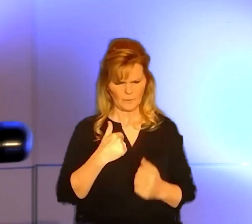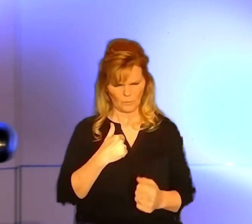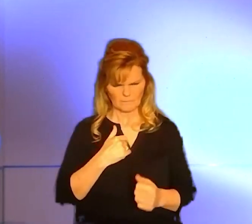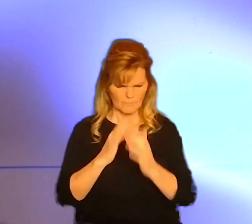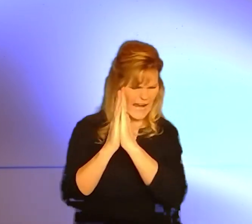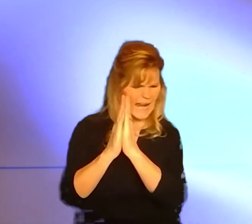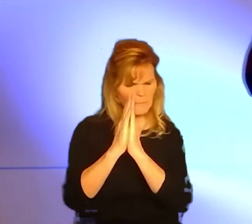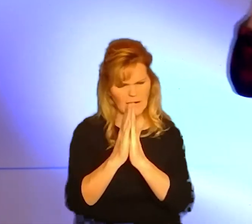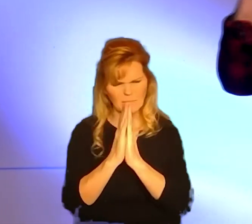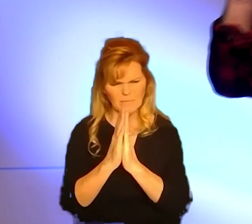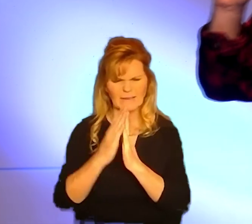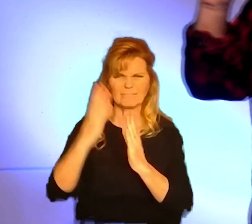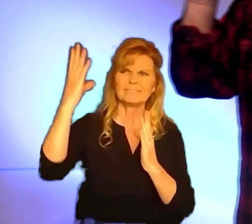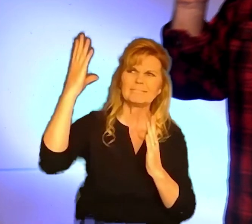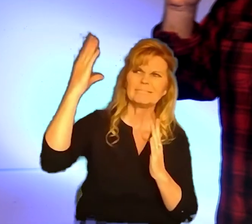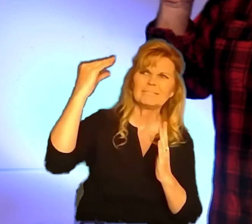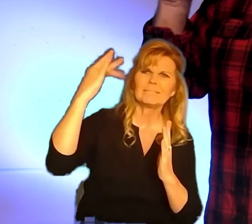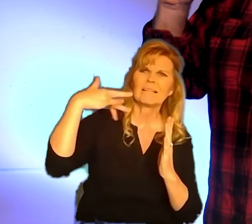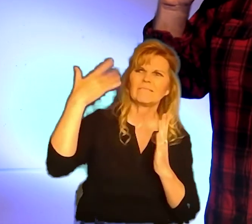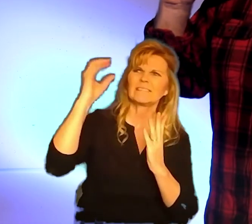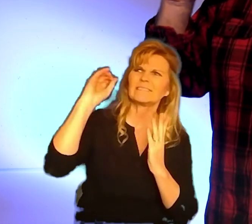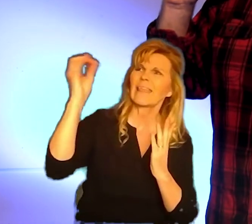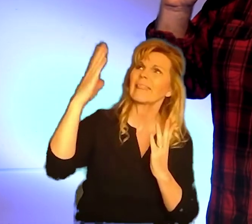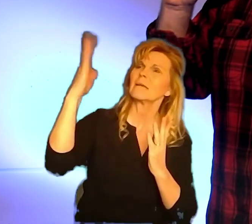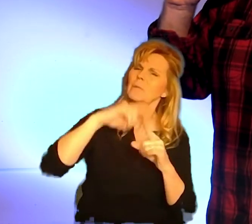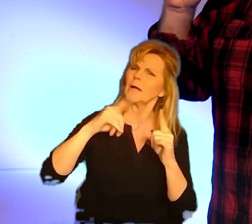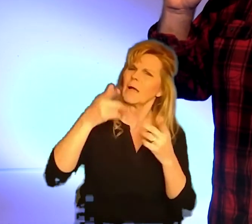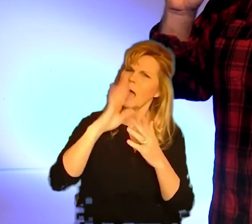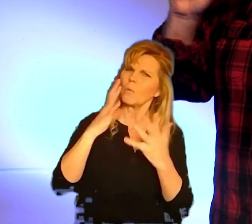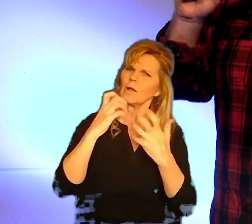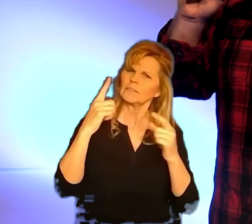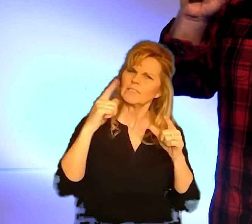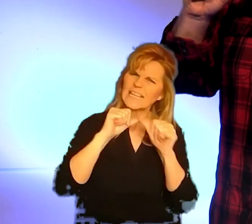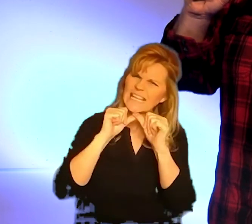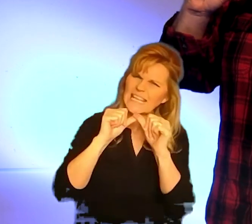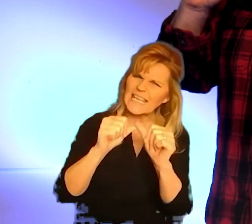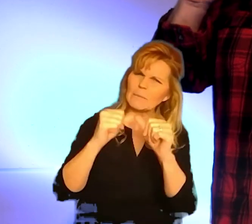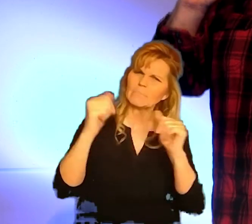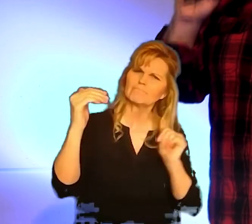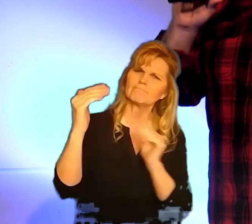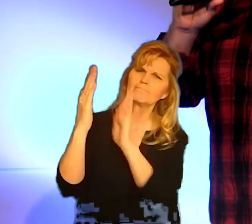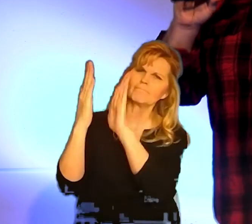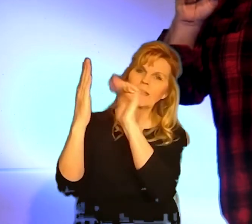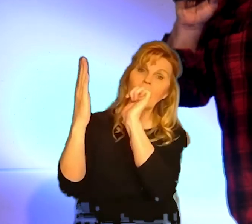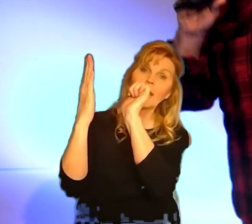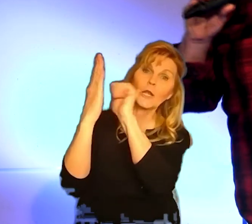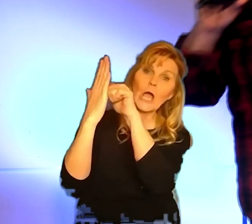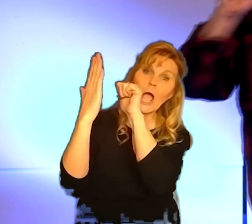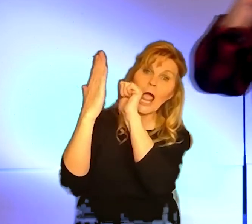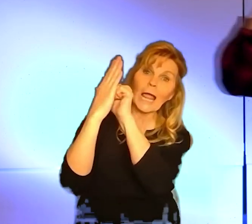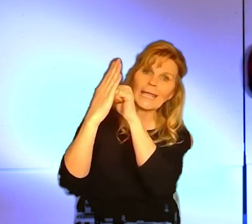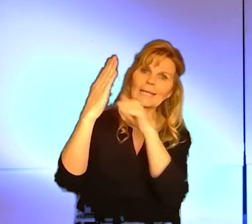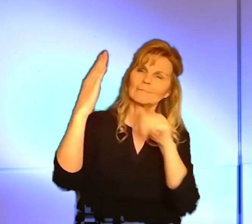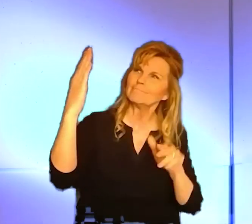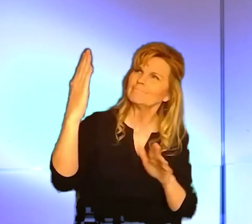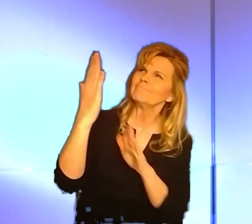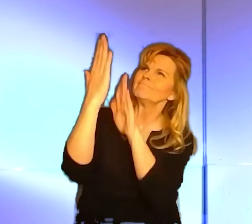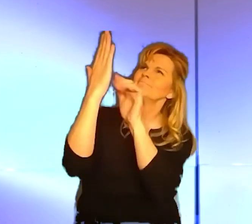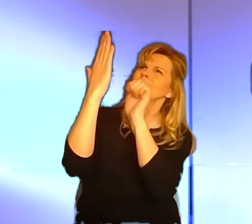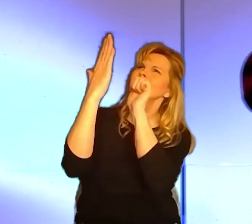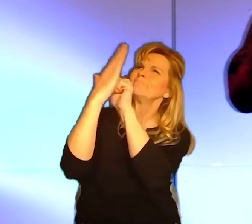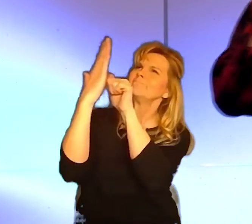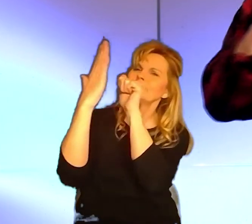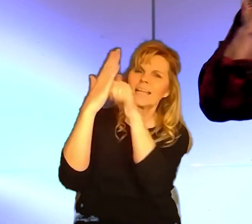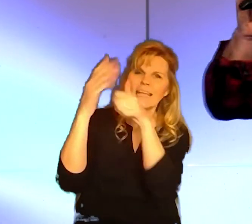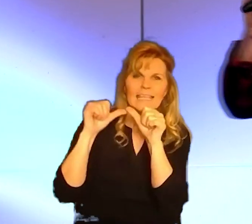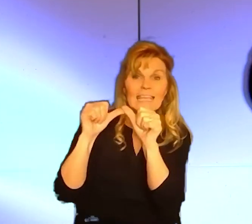silent, but God just wants us to like keep like knocking, like, Lord, I think we should just keep praying until